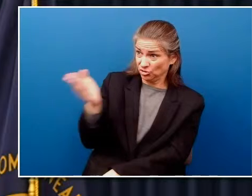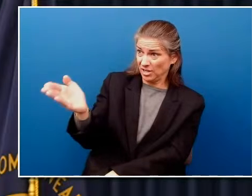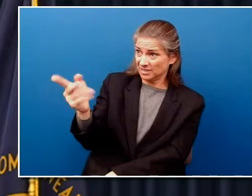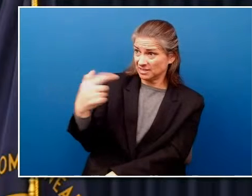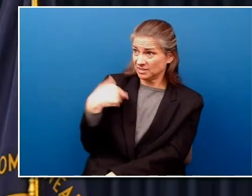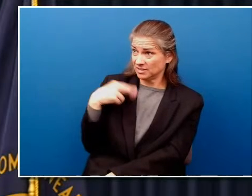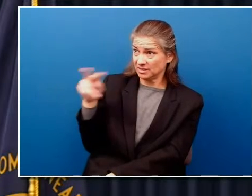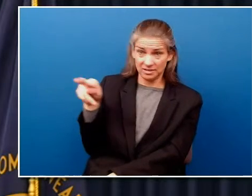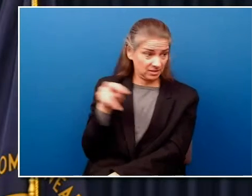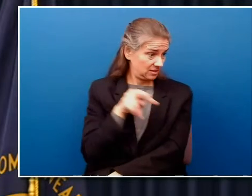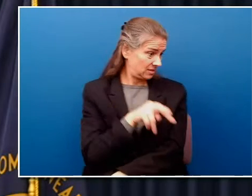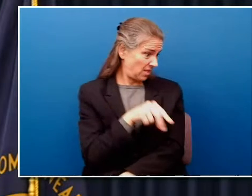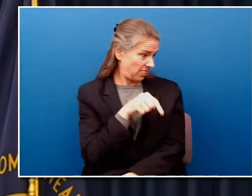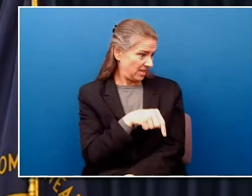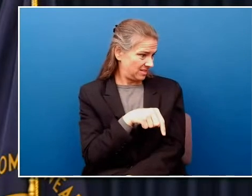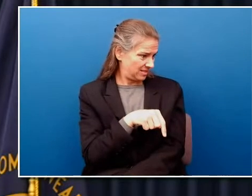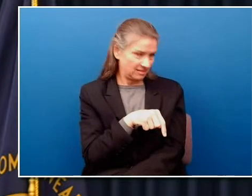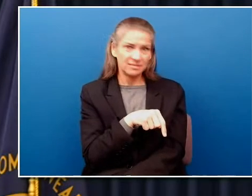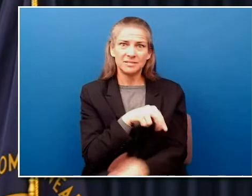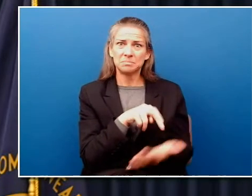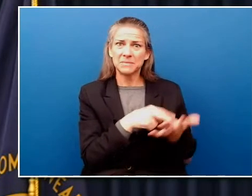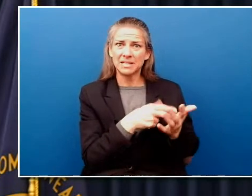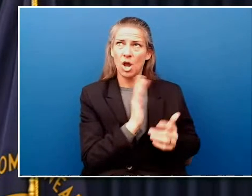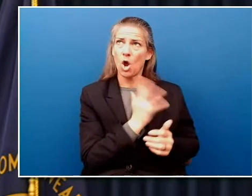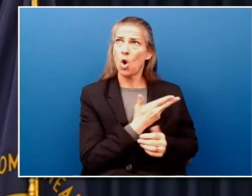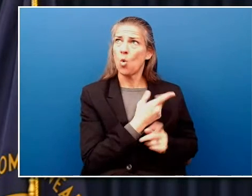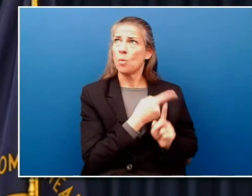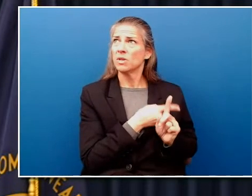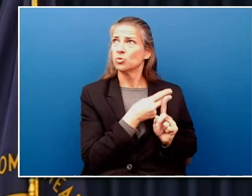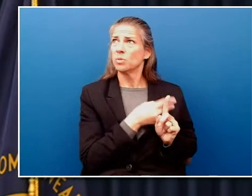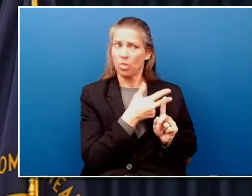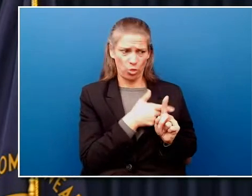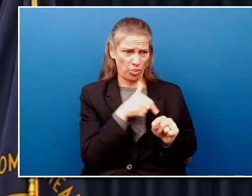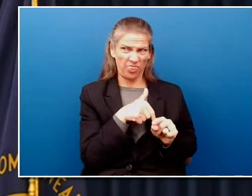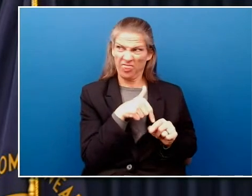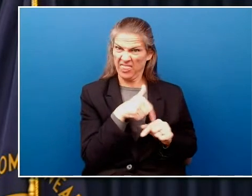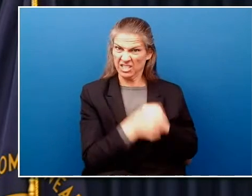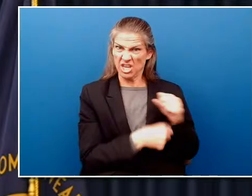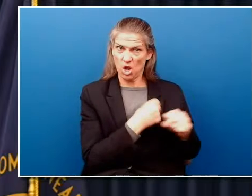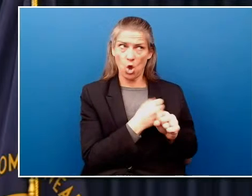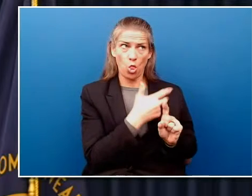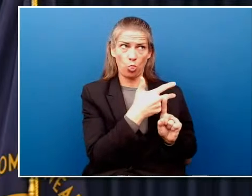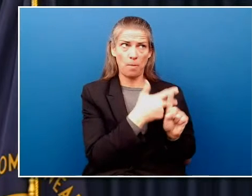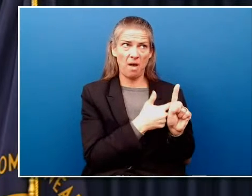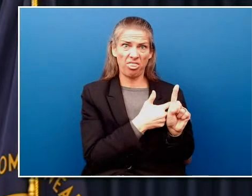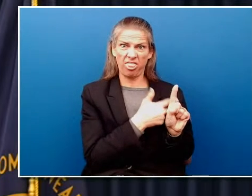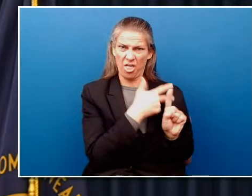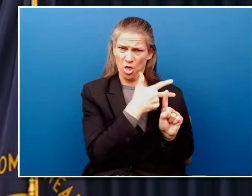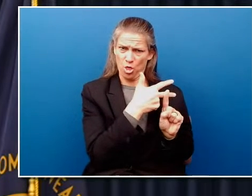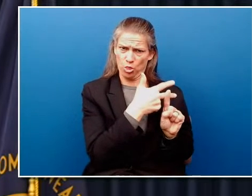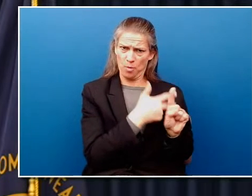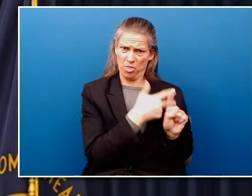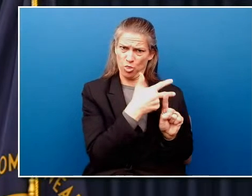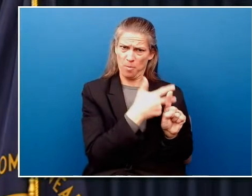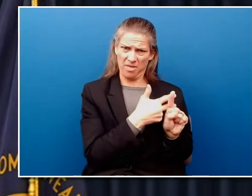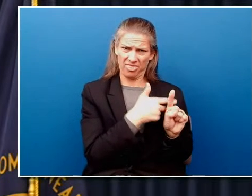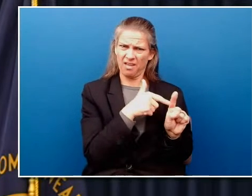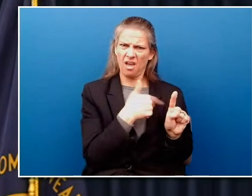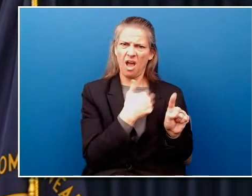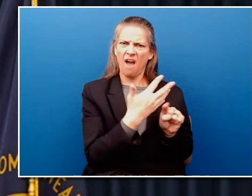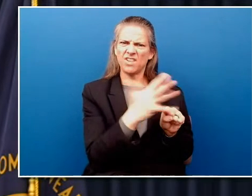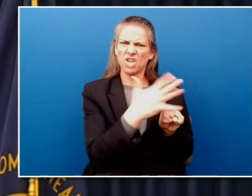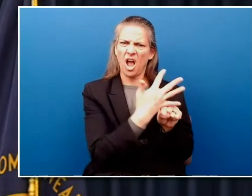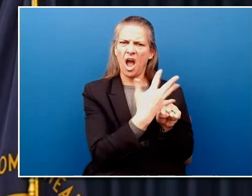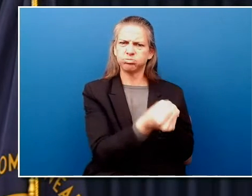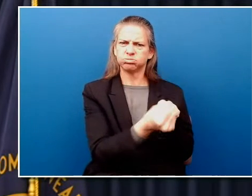first 3 to 4 months of this fiscal year. In just 3 to 4 months, we'd be out of money that